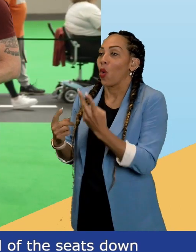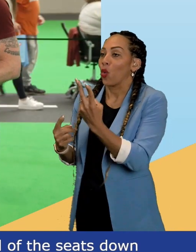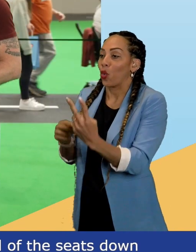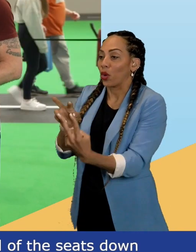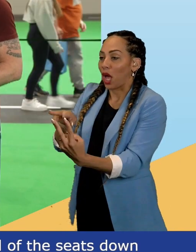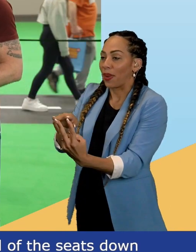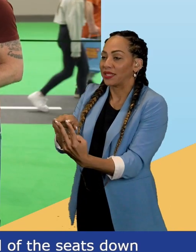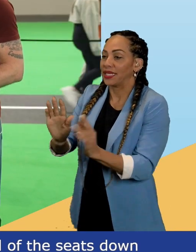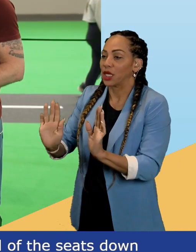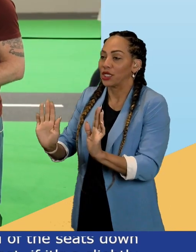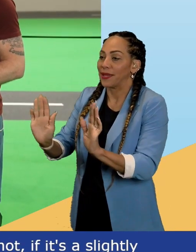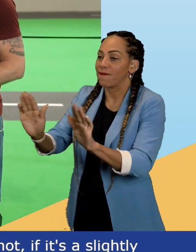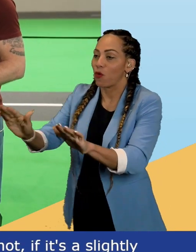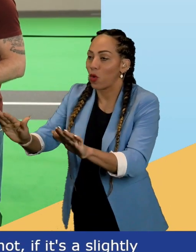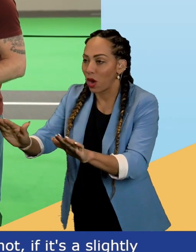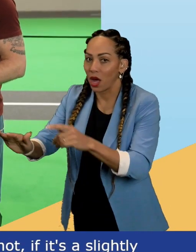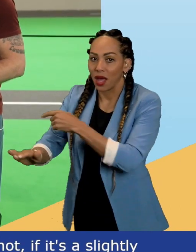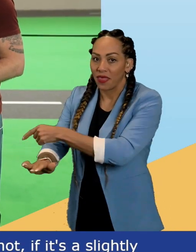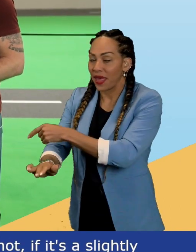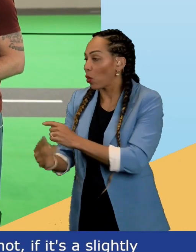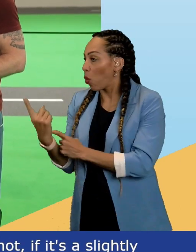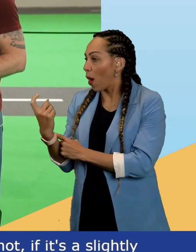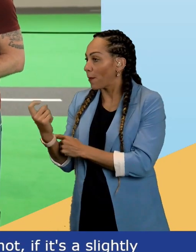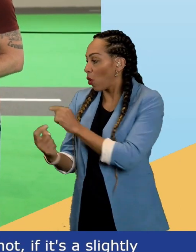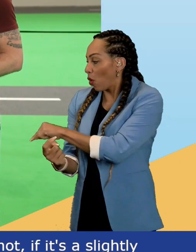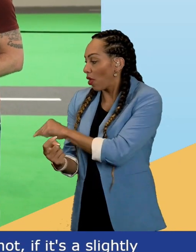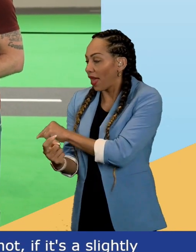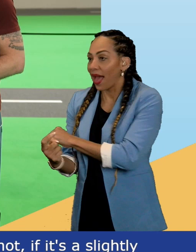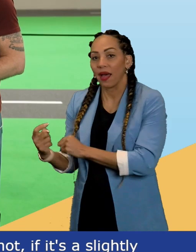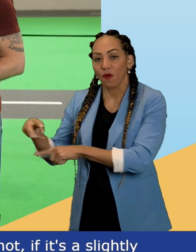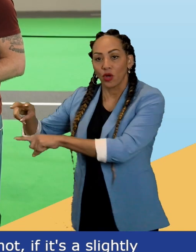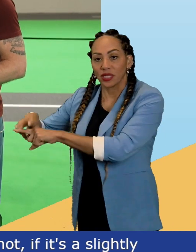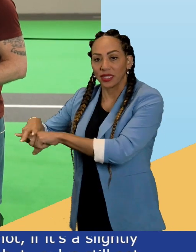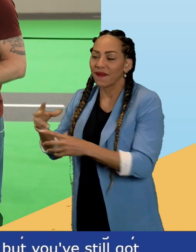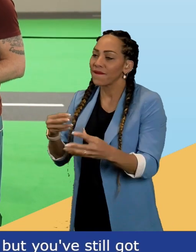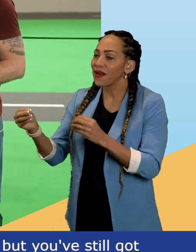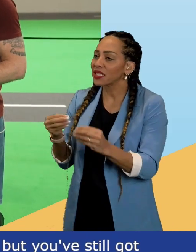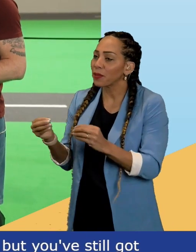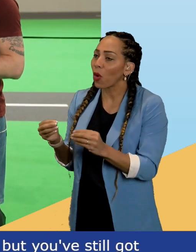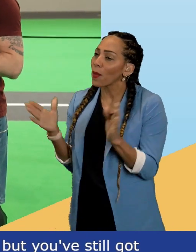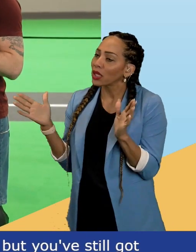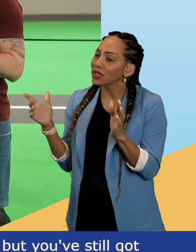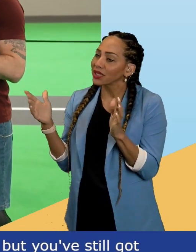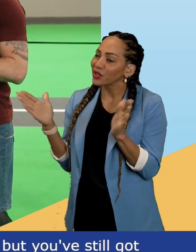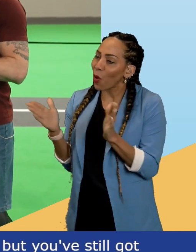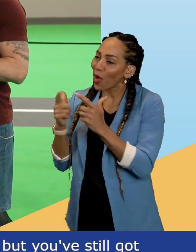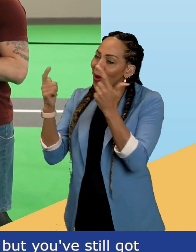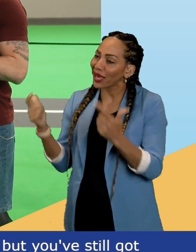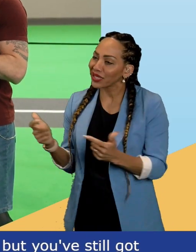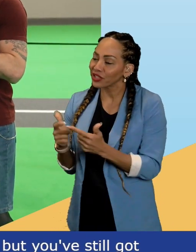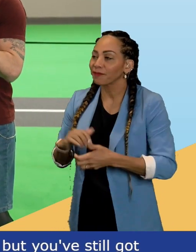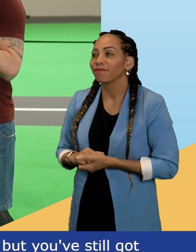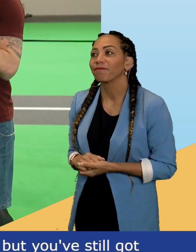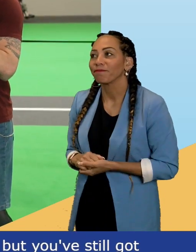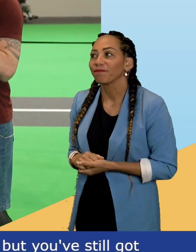but you've still got the original seat there left for one person in the rear. So it's really flexible, but in a very small package. Now, am I right in